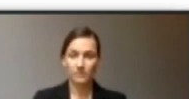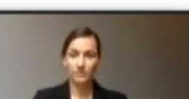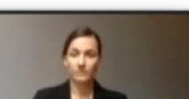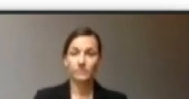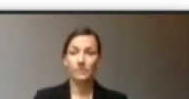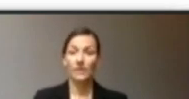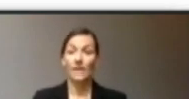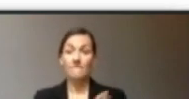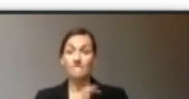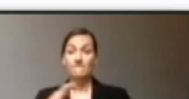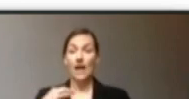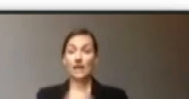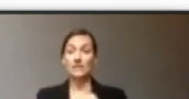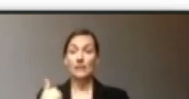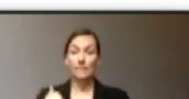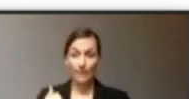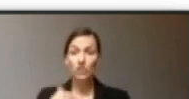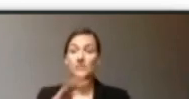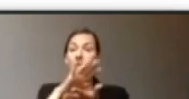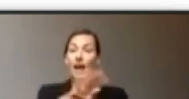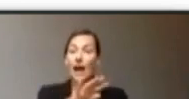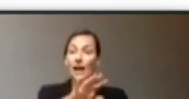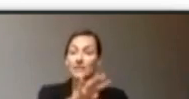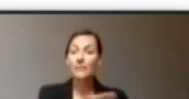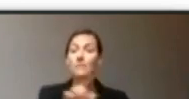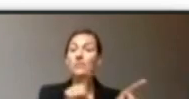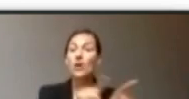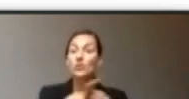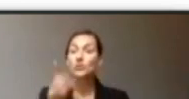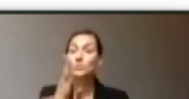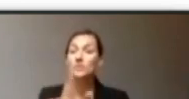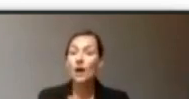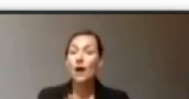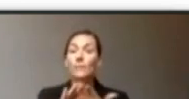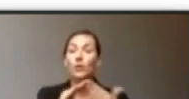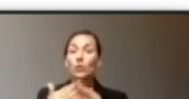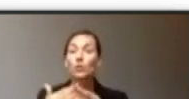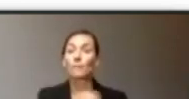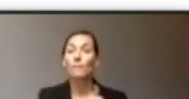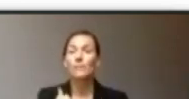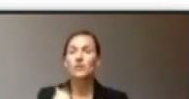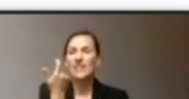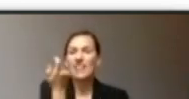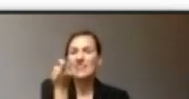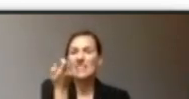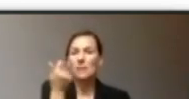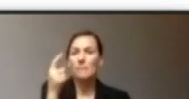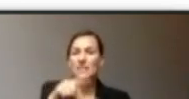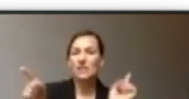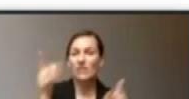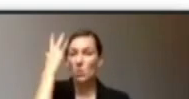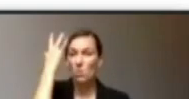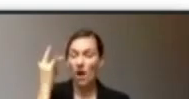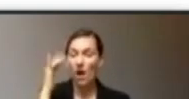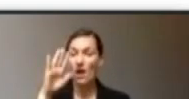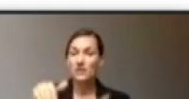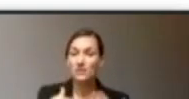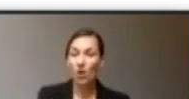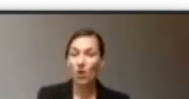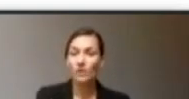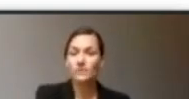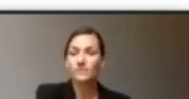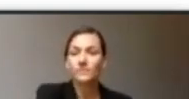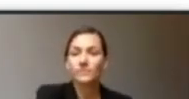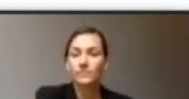faculty members and academics, but it also includes some community members. But this is a little bit different in that this would be all community members who